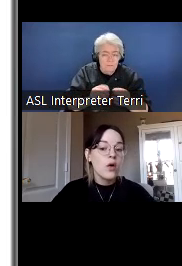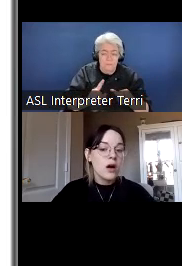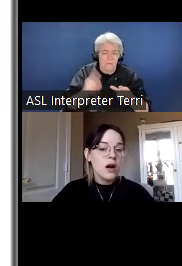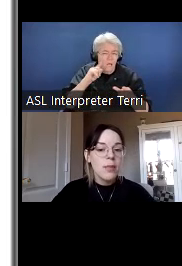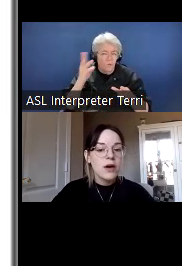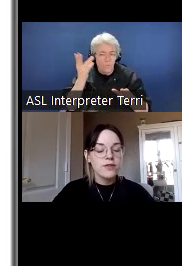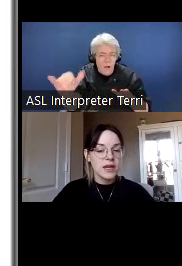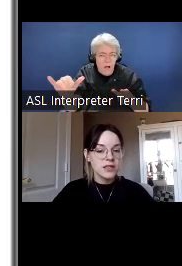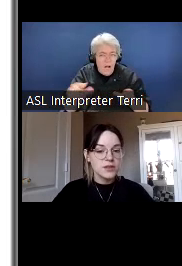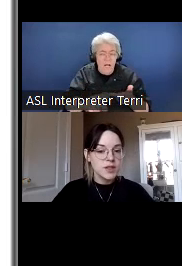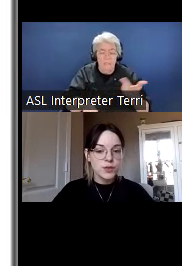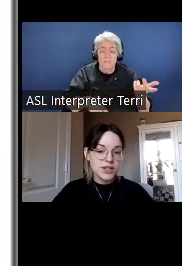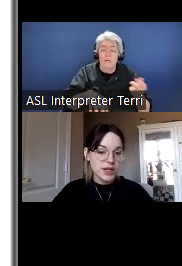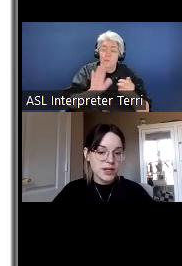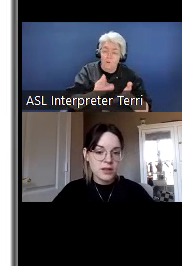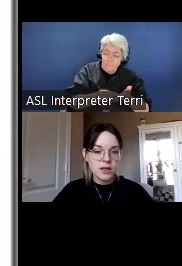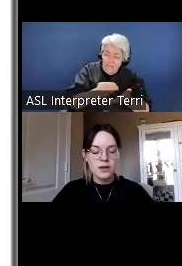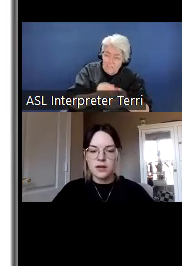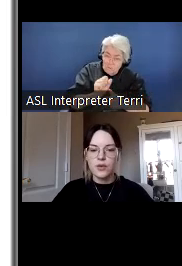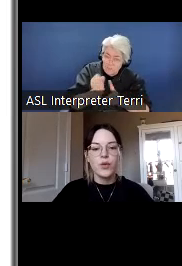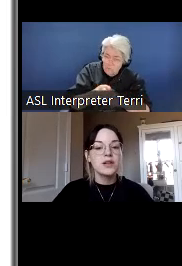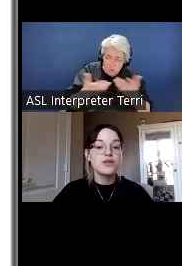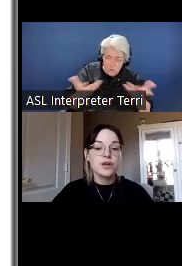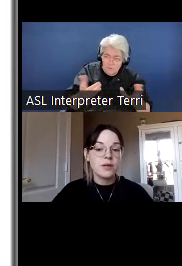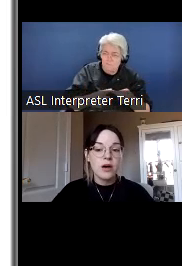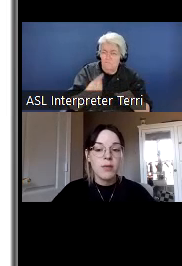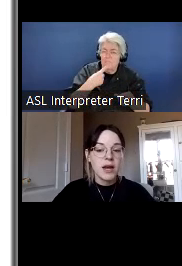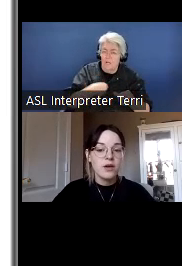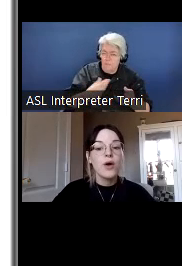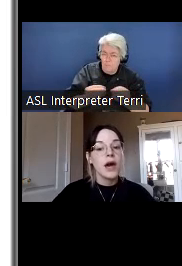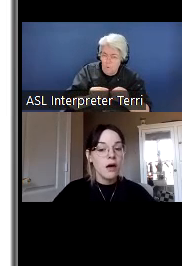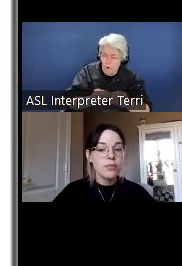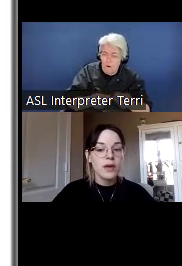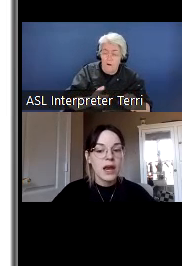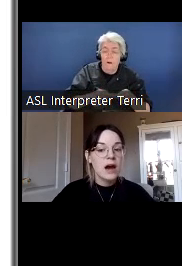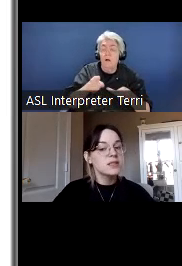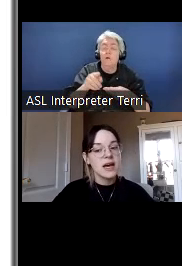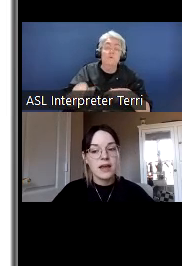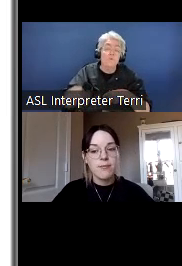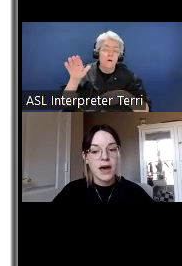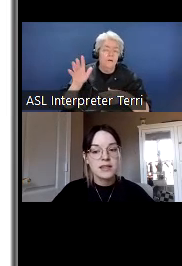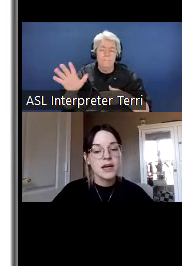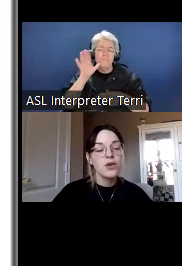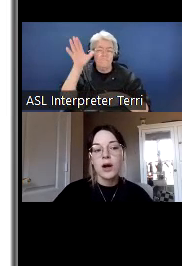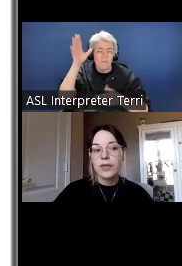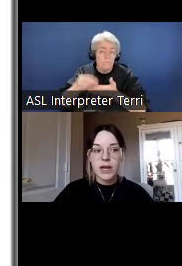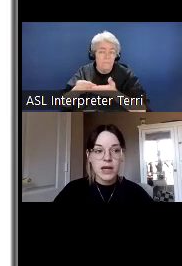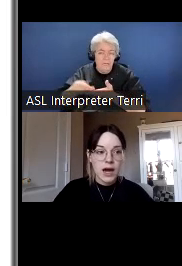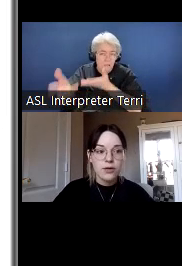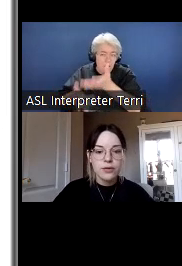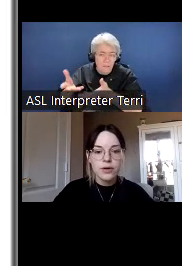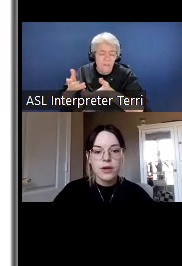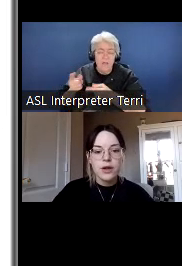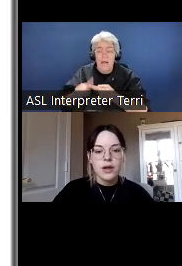Tell me more about your financial situation. What did you learn about money growing up, and how does that impact how you are with